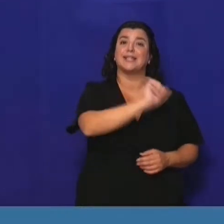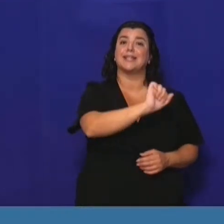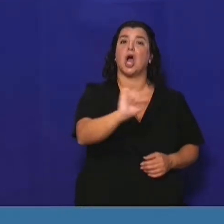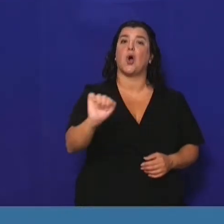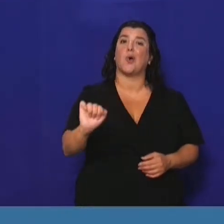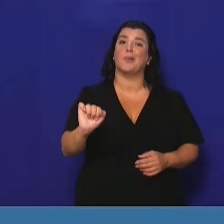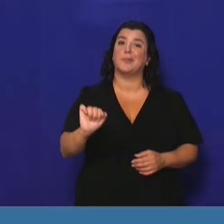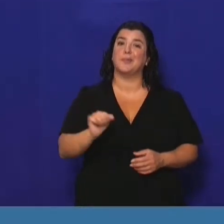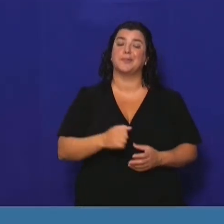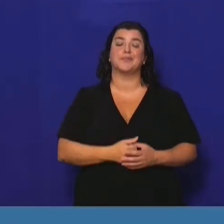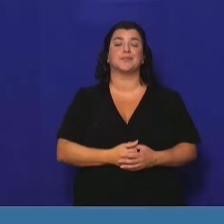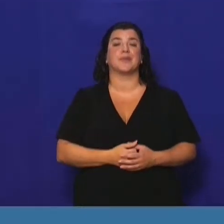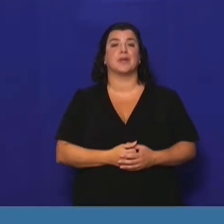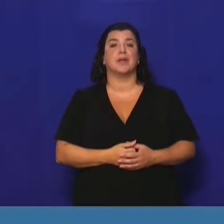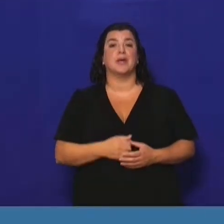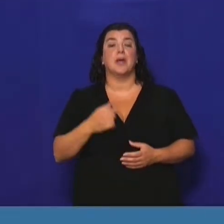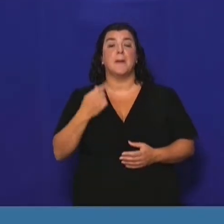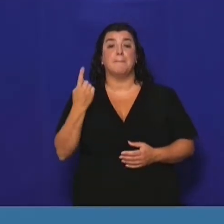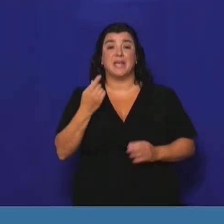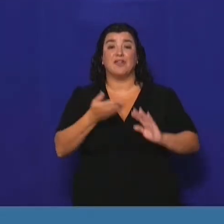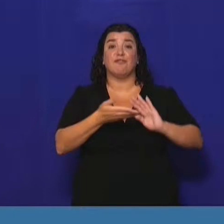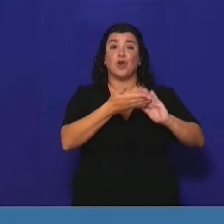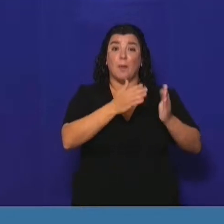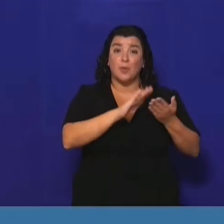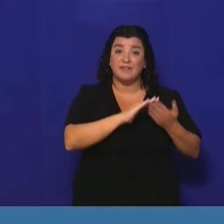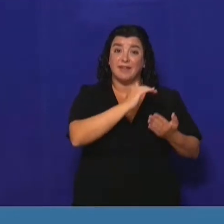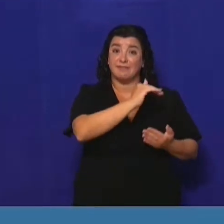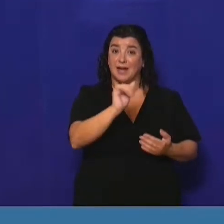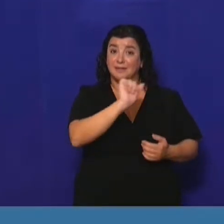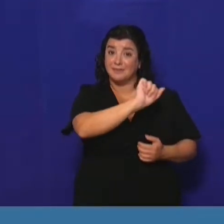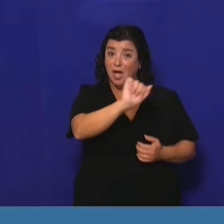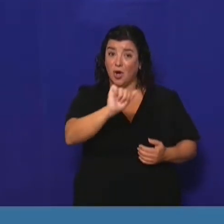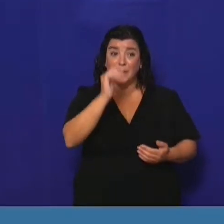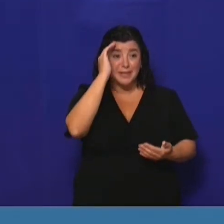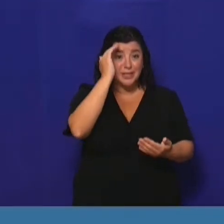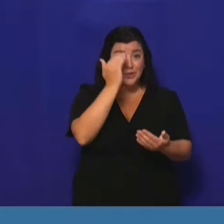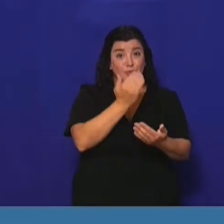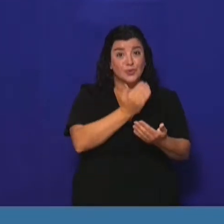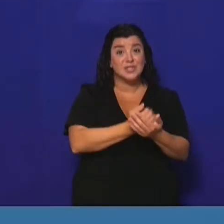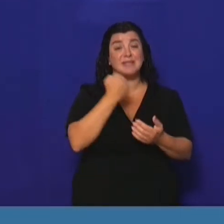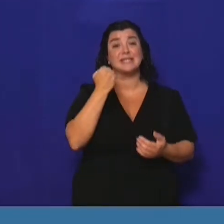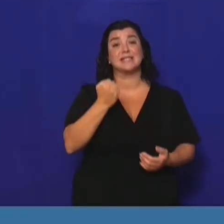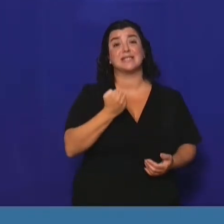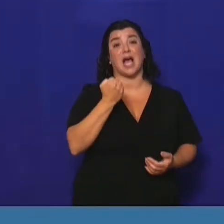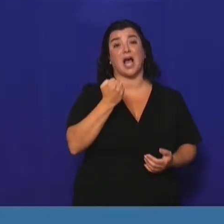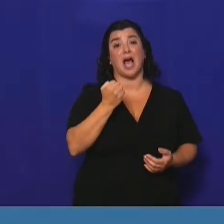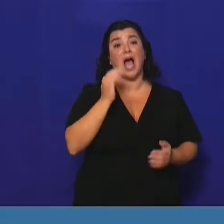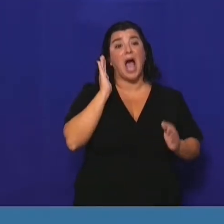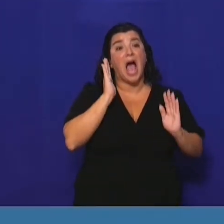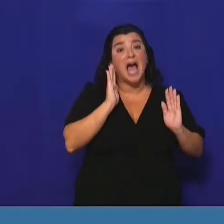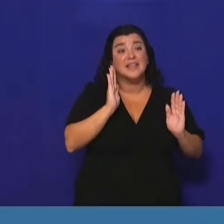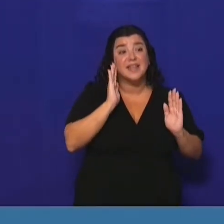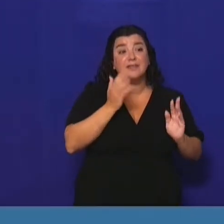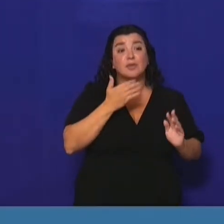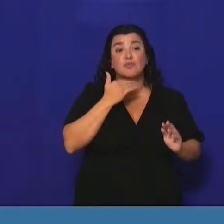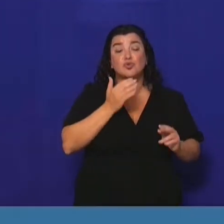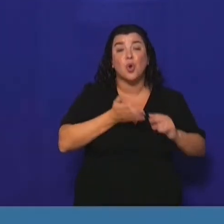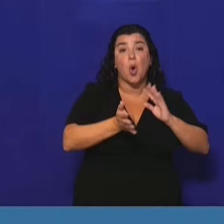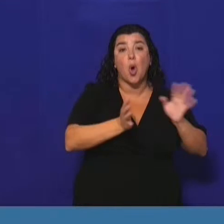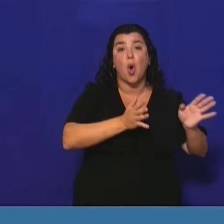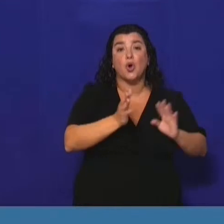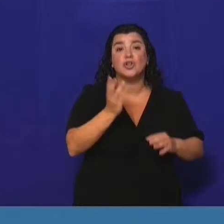dawk l-anzjani li qegħdin fil-komunità biex huma wkoll jieħdu ħsieb saħħithom u anke jaraw fejn imorru fejn ma jkunx hemm ħafna